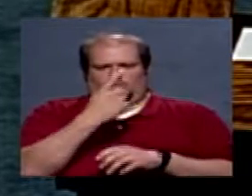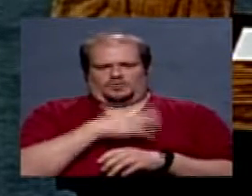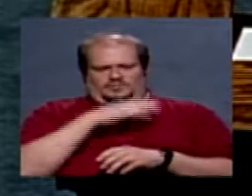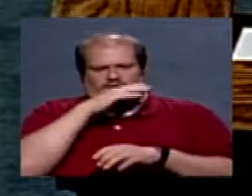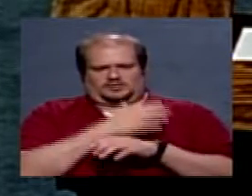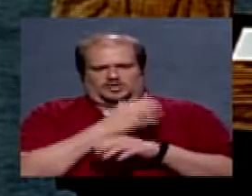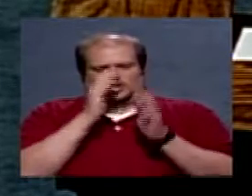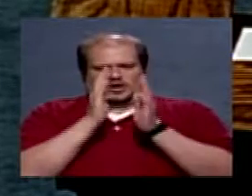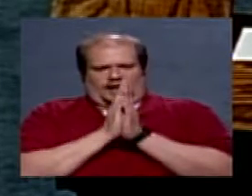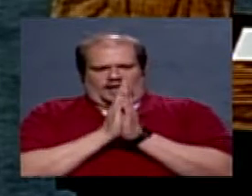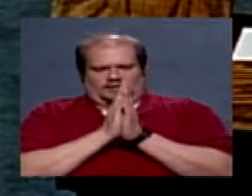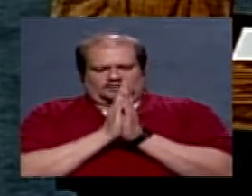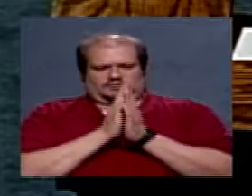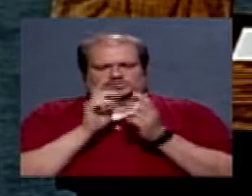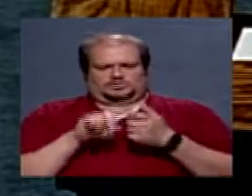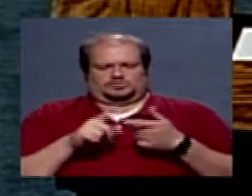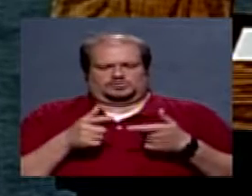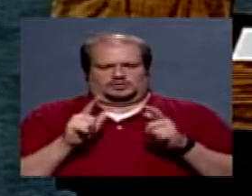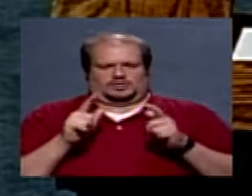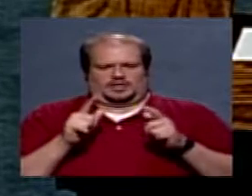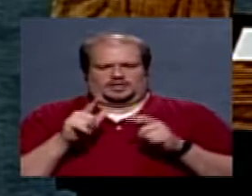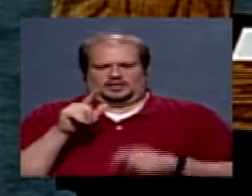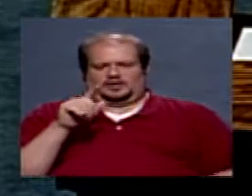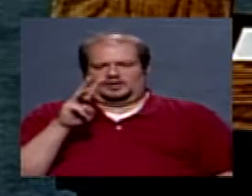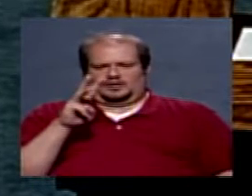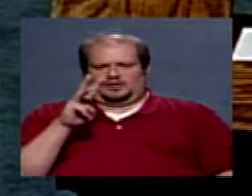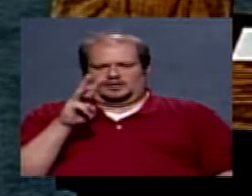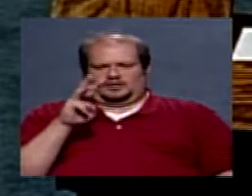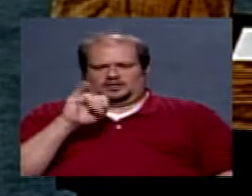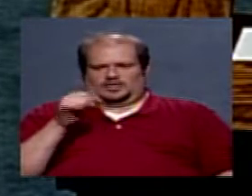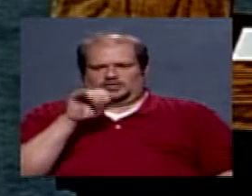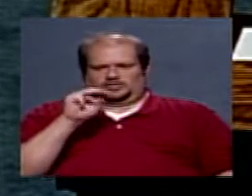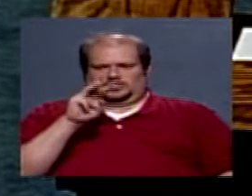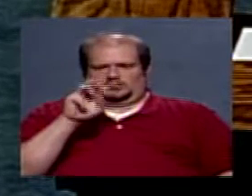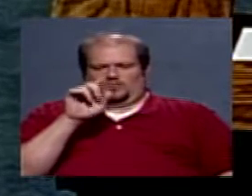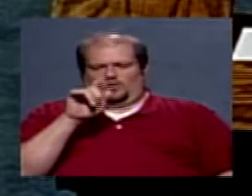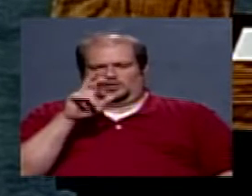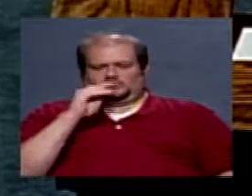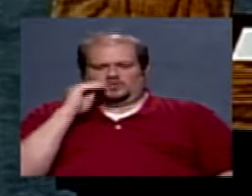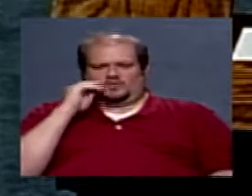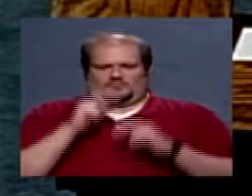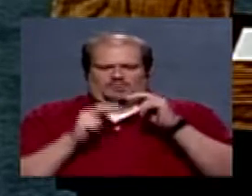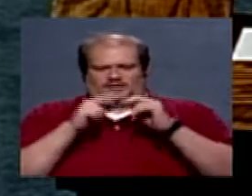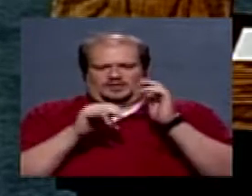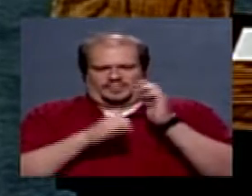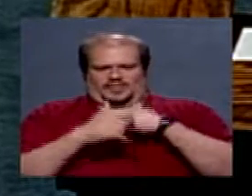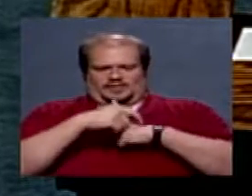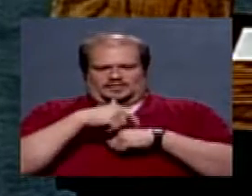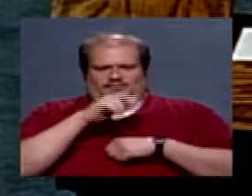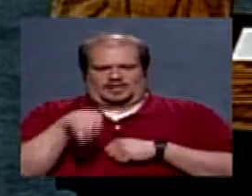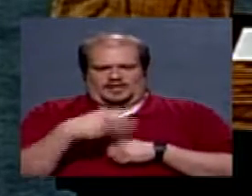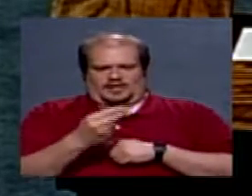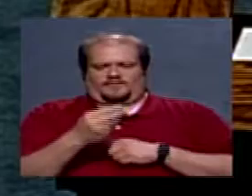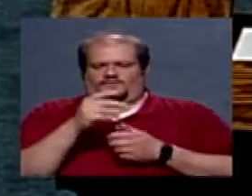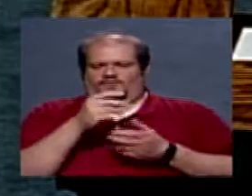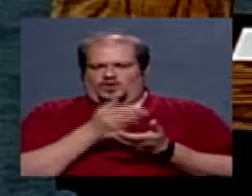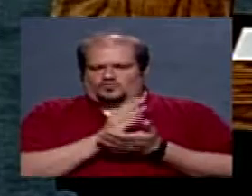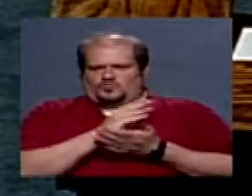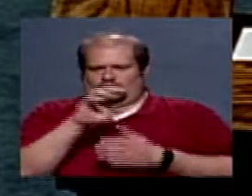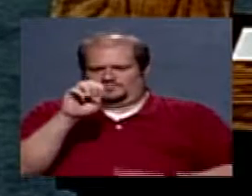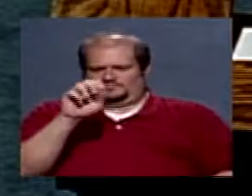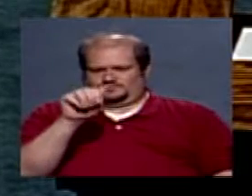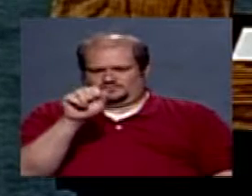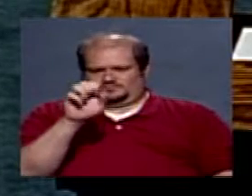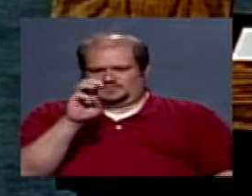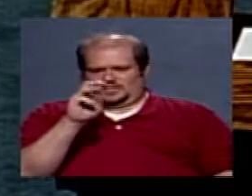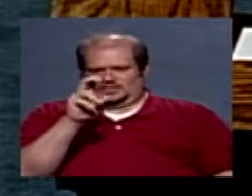daughters asked to let a well-built or a Jim Walter home be built. At that time, I gave her a right or easement